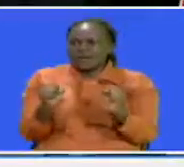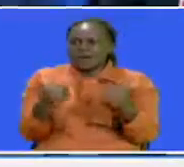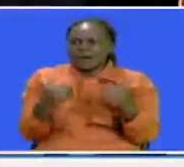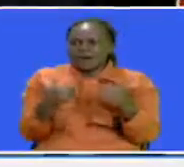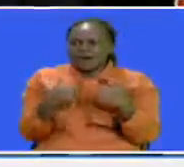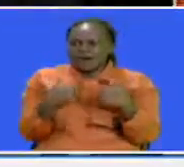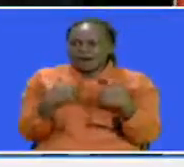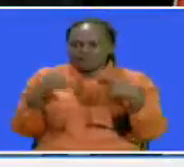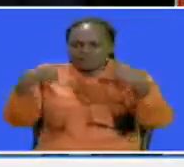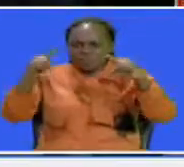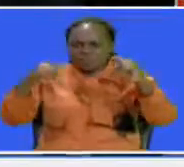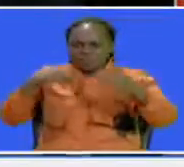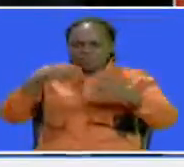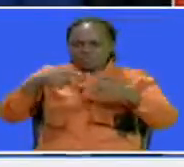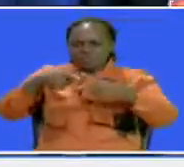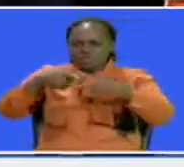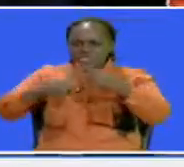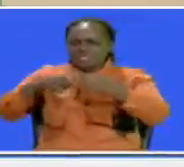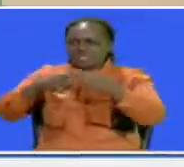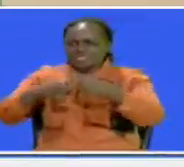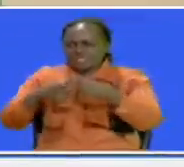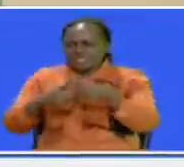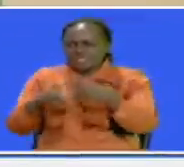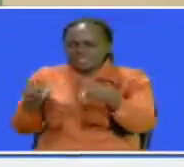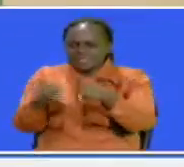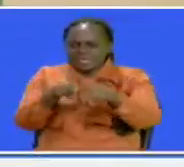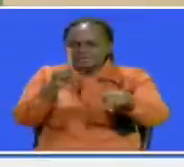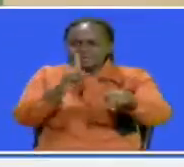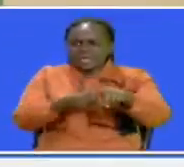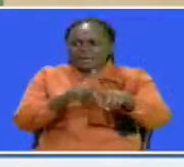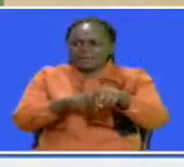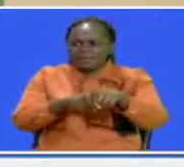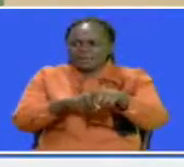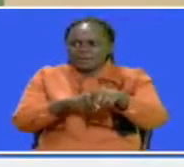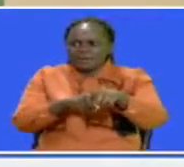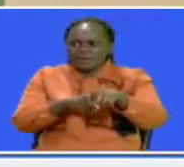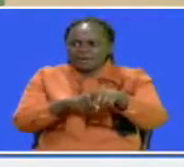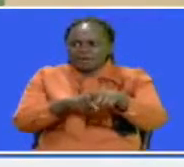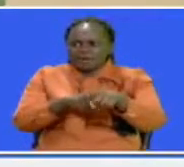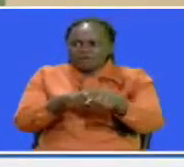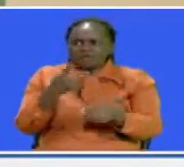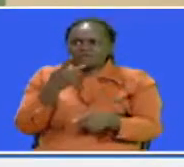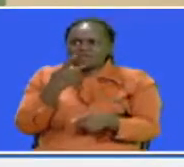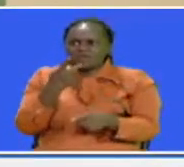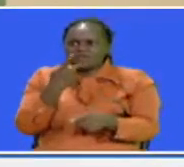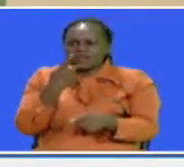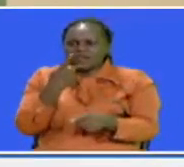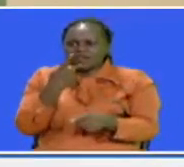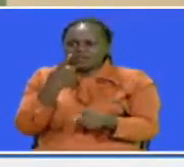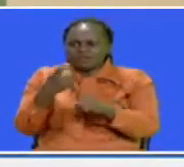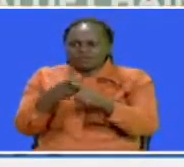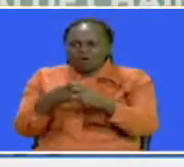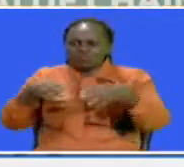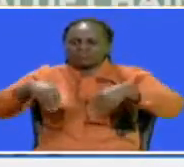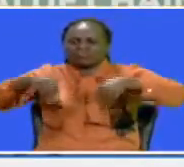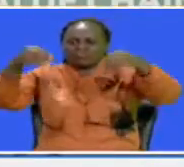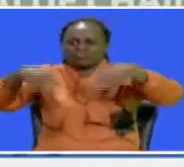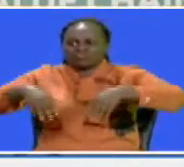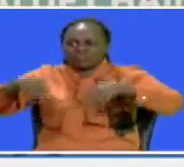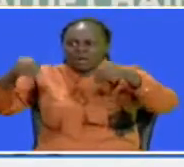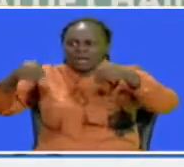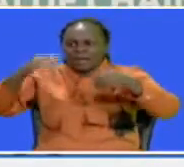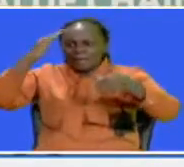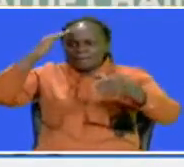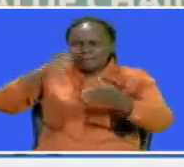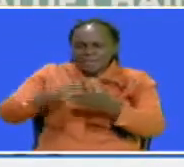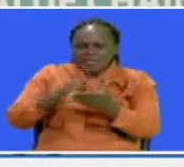a thriving textile industry while at the same time being the favorite destination for mitumba. But I also